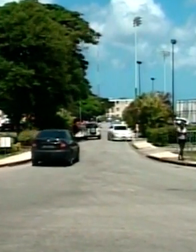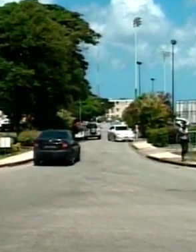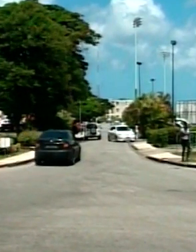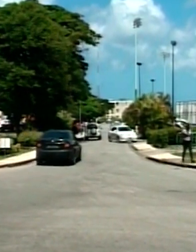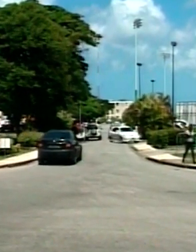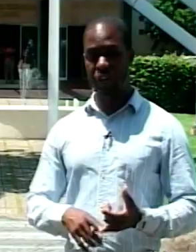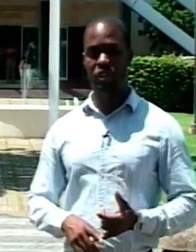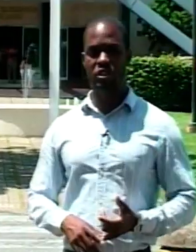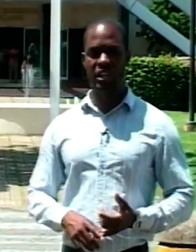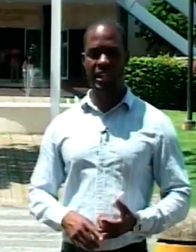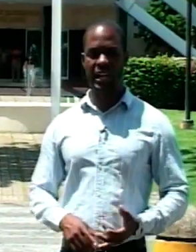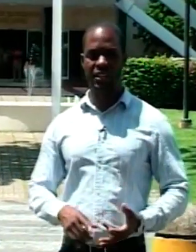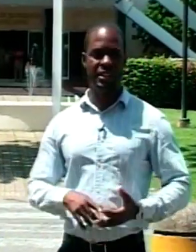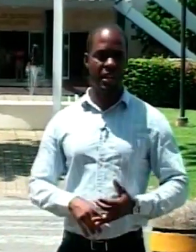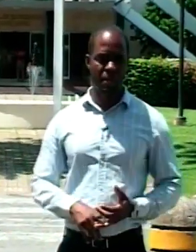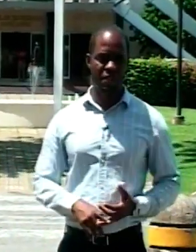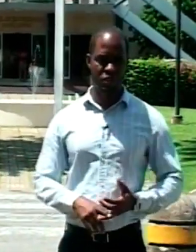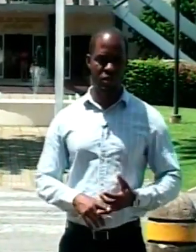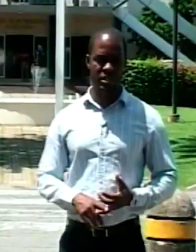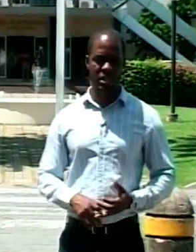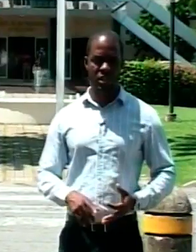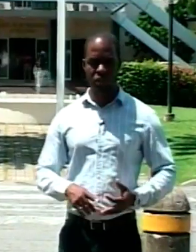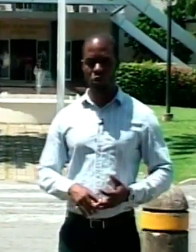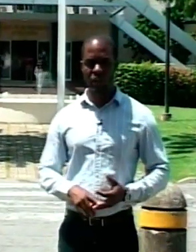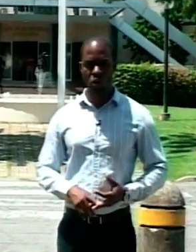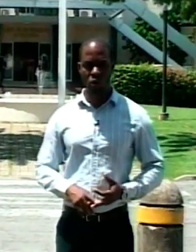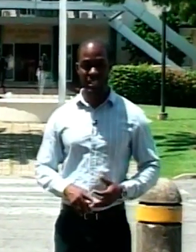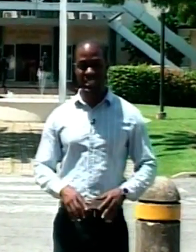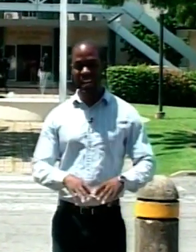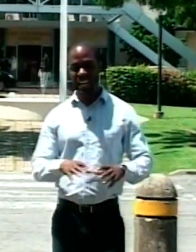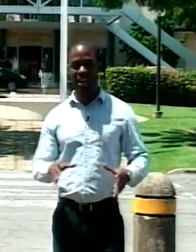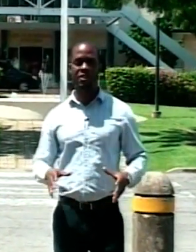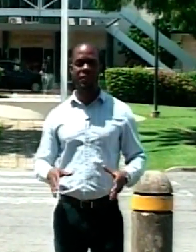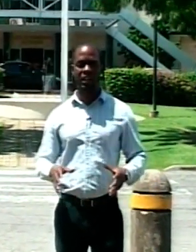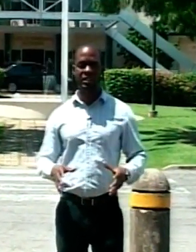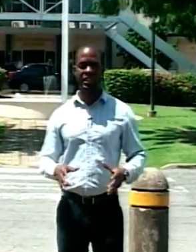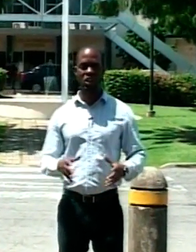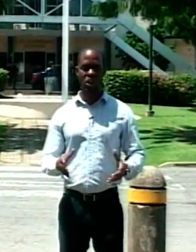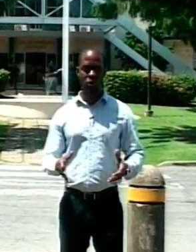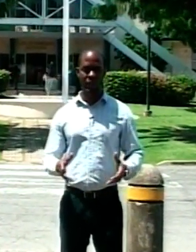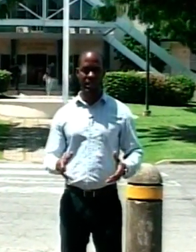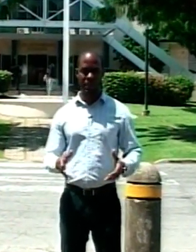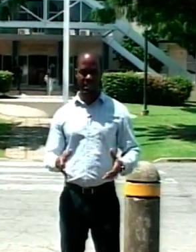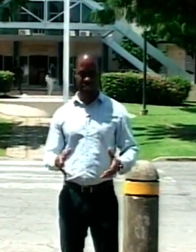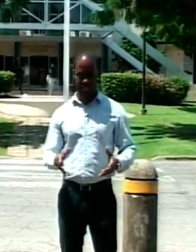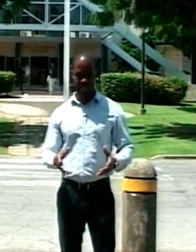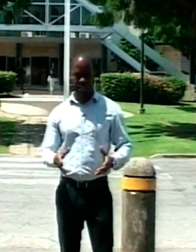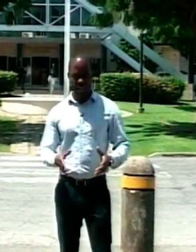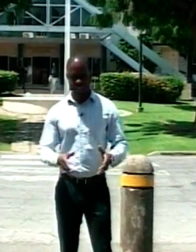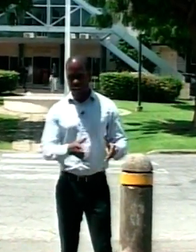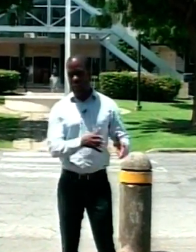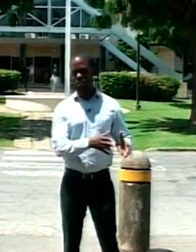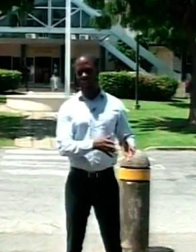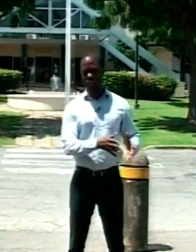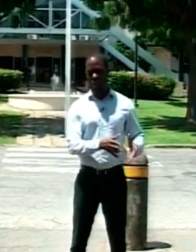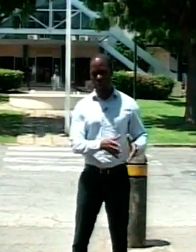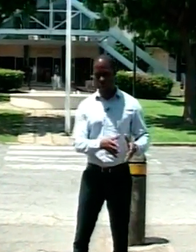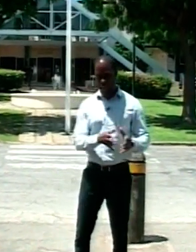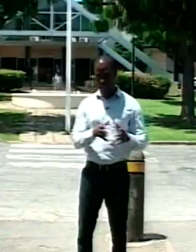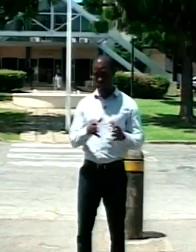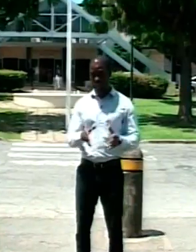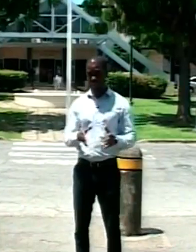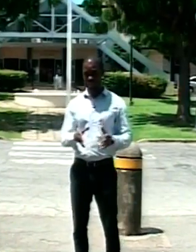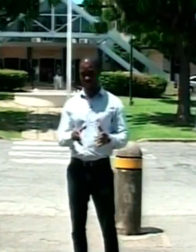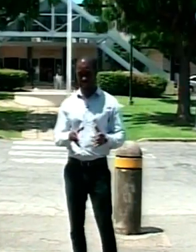mode, with officials looking at the number of students doing courses in every faculty on a weekly basis. And they haven't shut shop